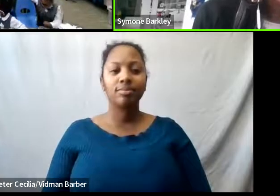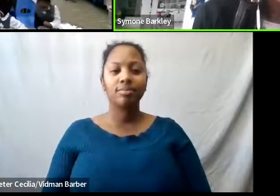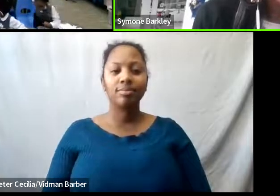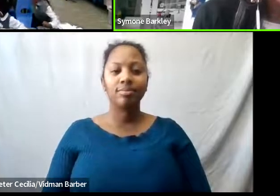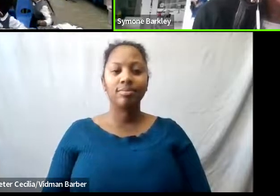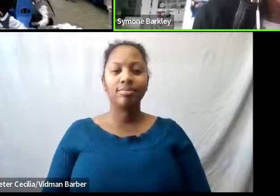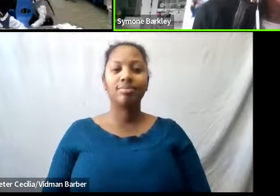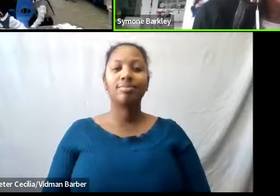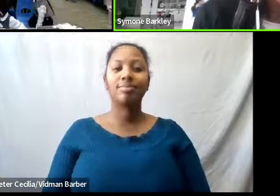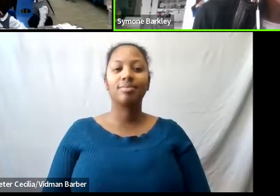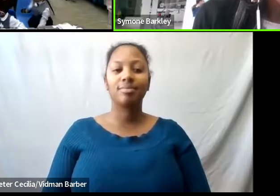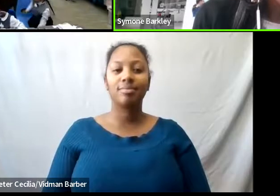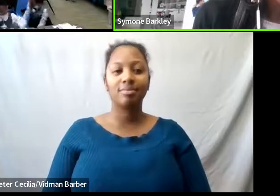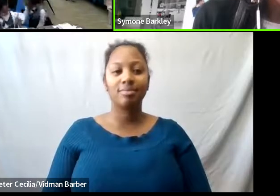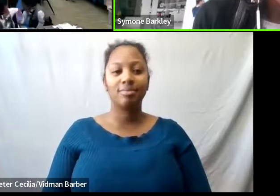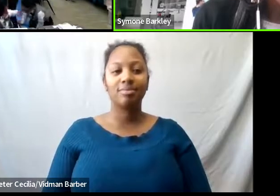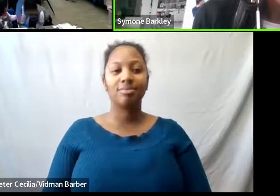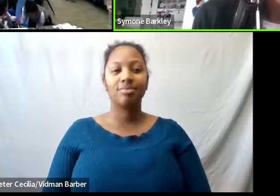Yes.